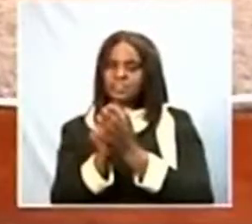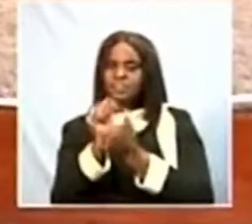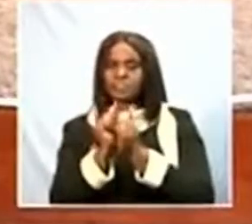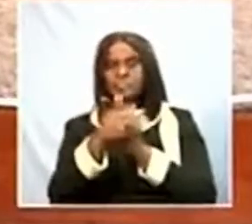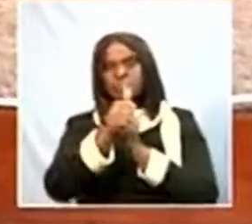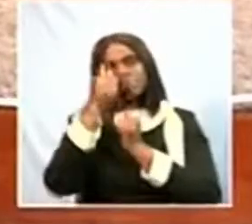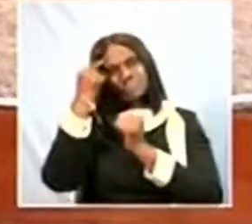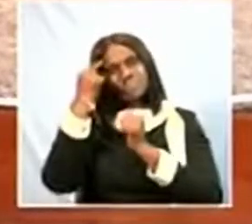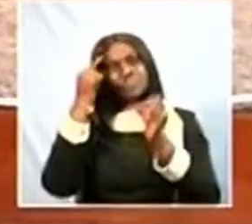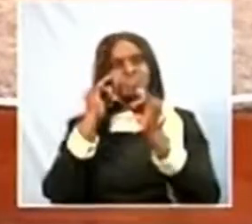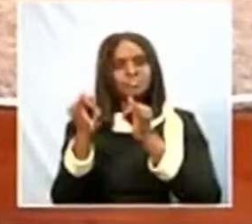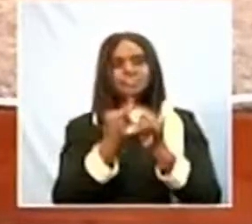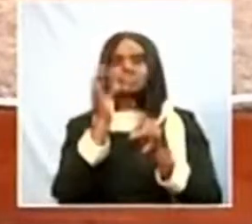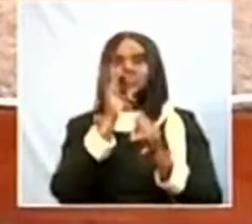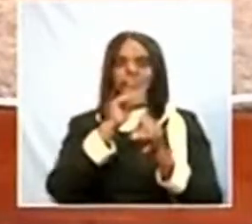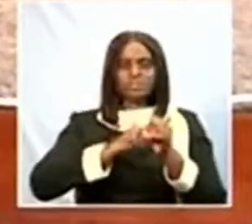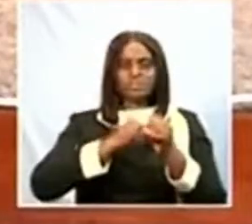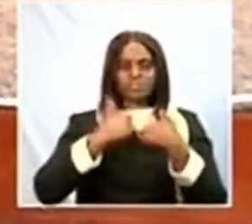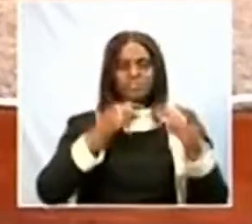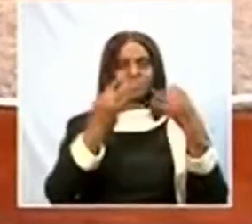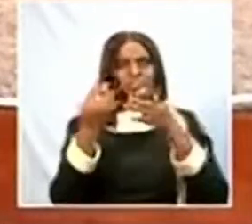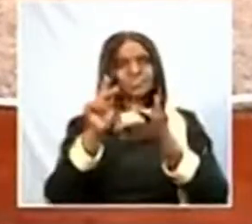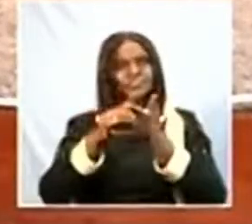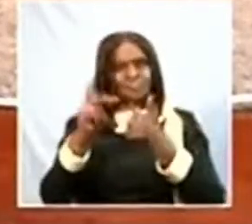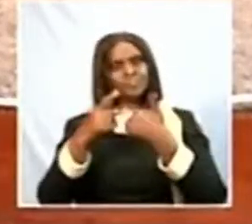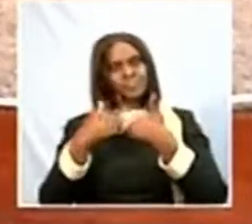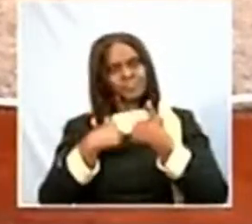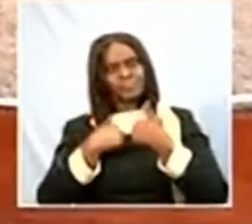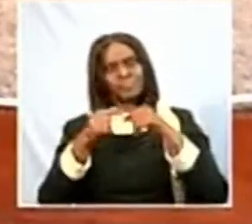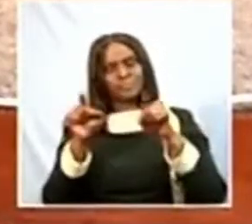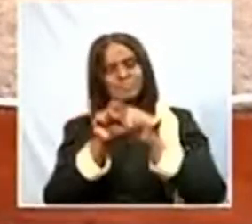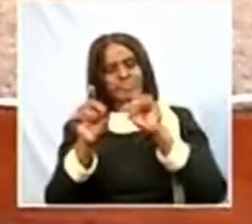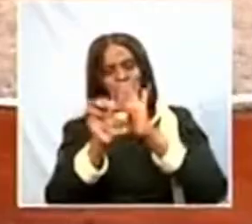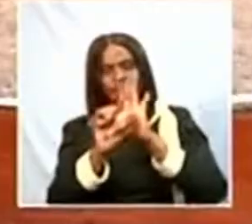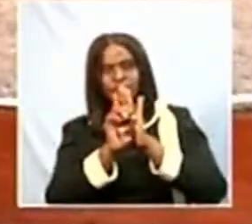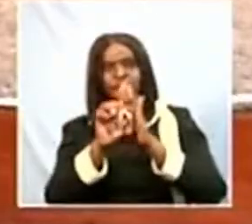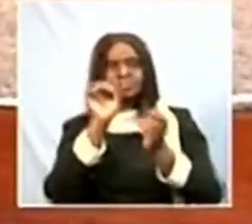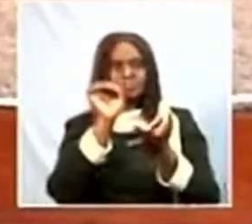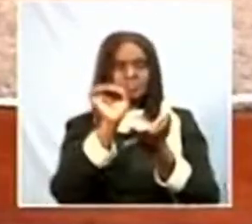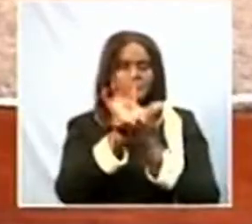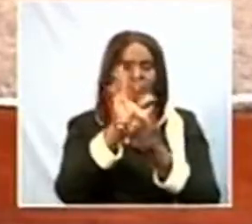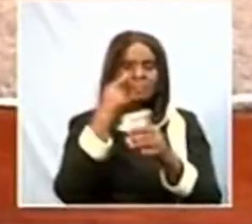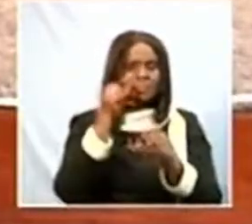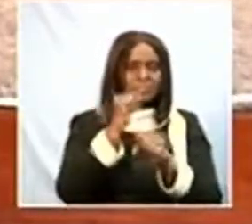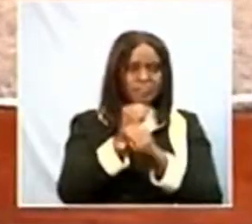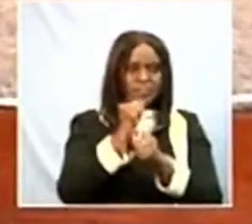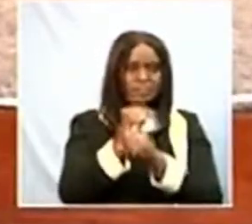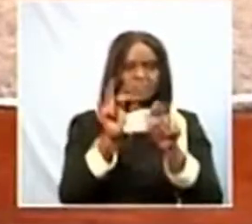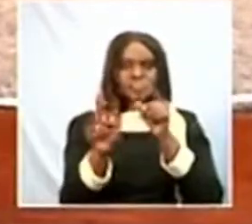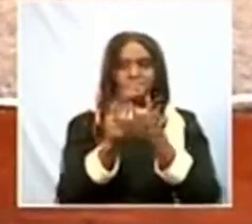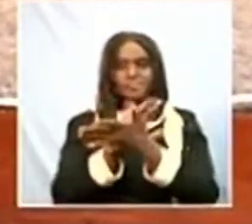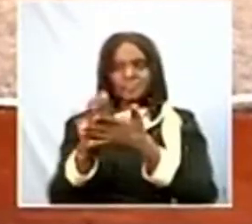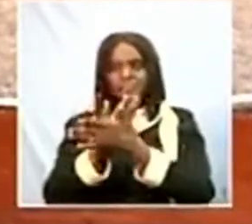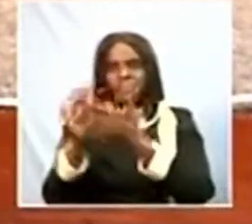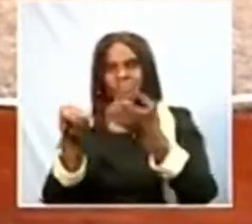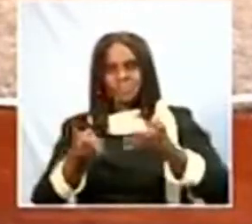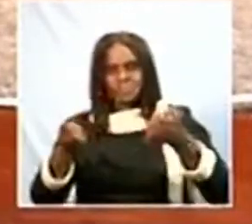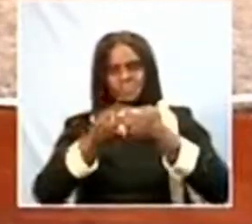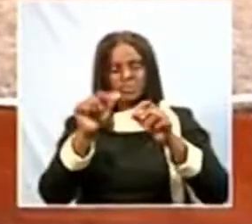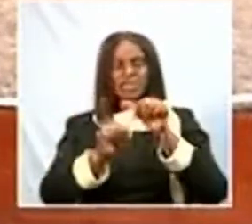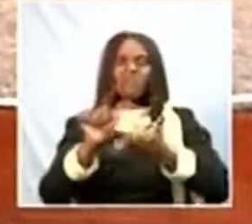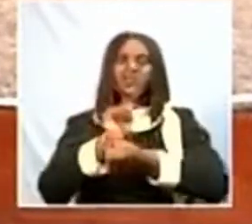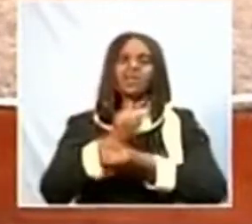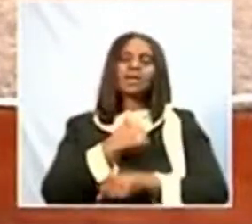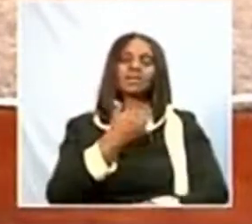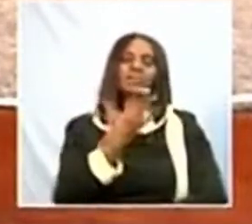have implemented, Madam Speaker. We have so many programs which are running, such as the Cash for Work, Madam Speaker. People are cleaning the environment on a daily basis,